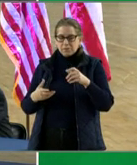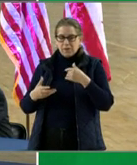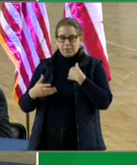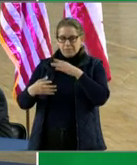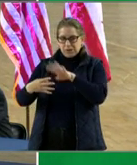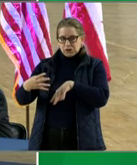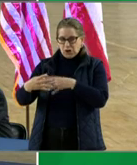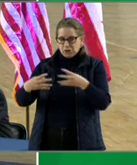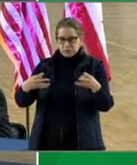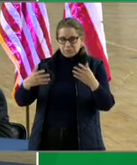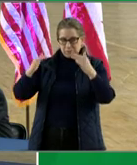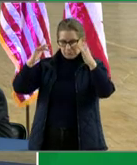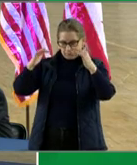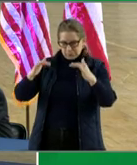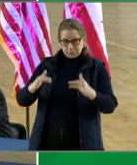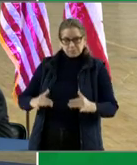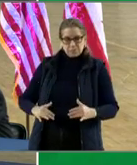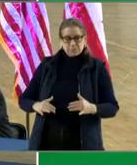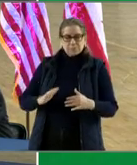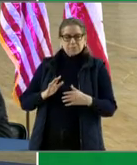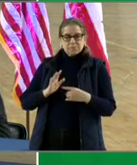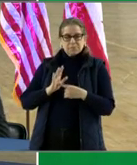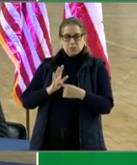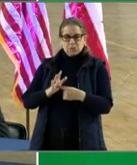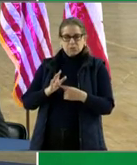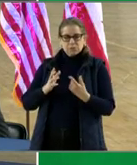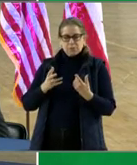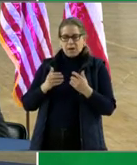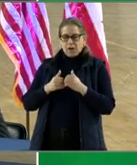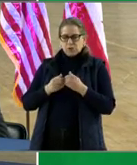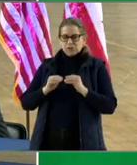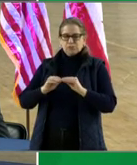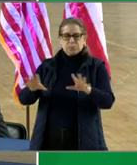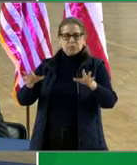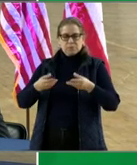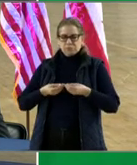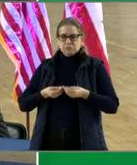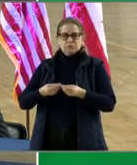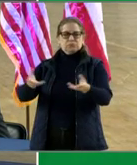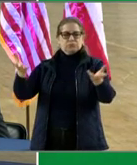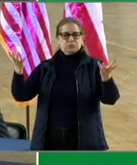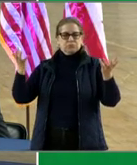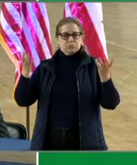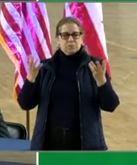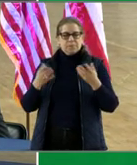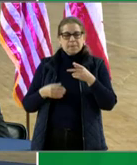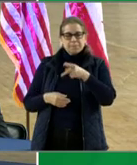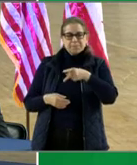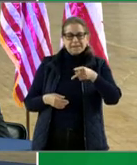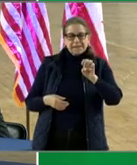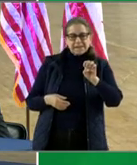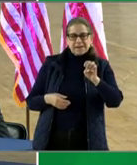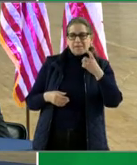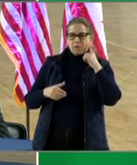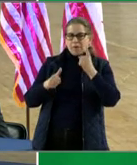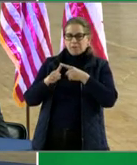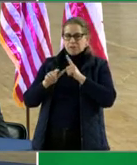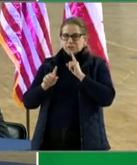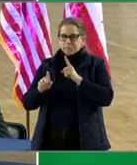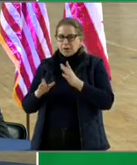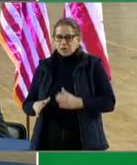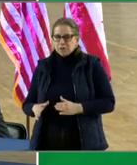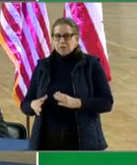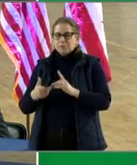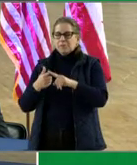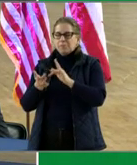distribution, we are still procuring PPE for our first responders, for our medical workers. I